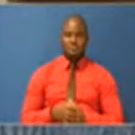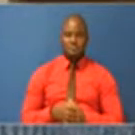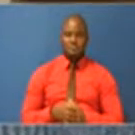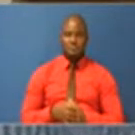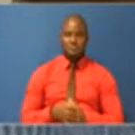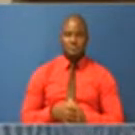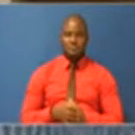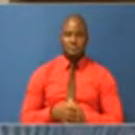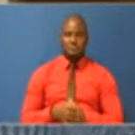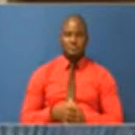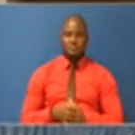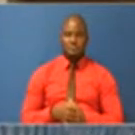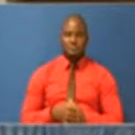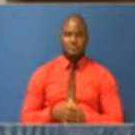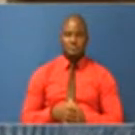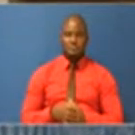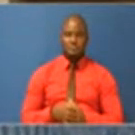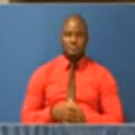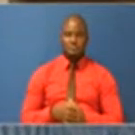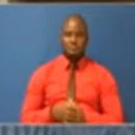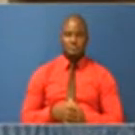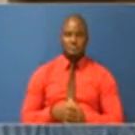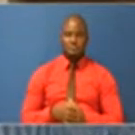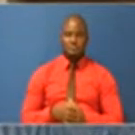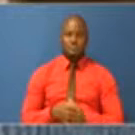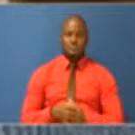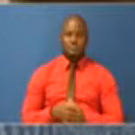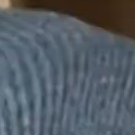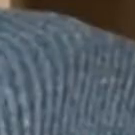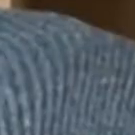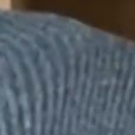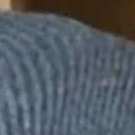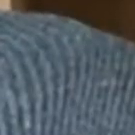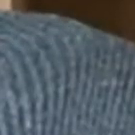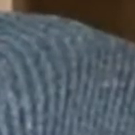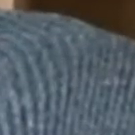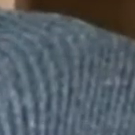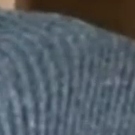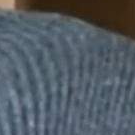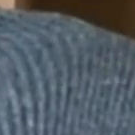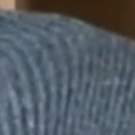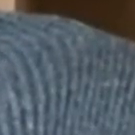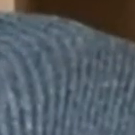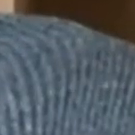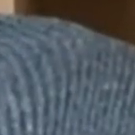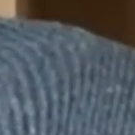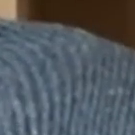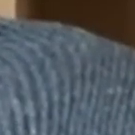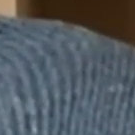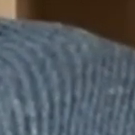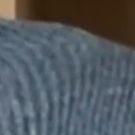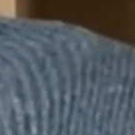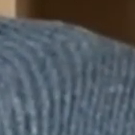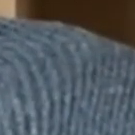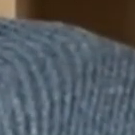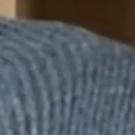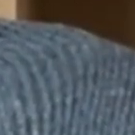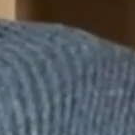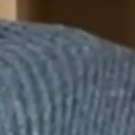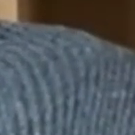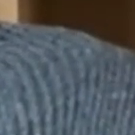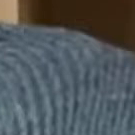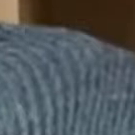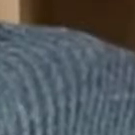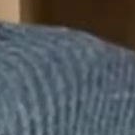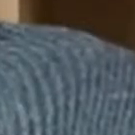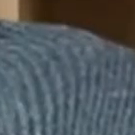my name is massie marcela achola an executive program leader with the maxwell leadership team and also serving in